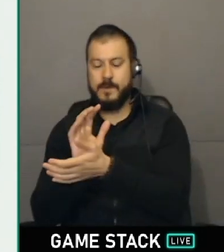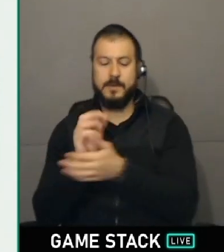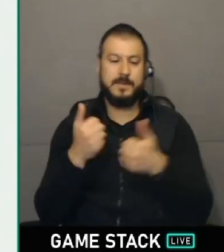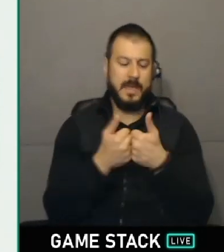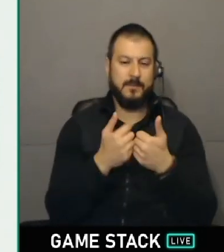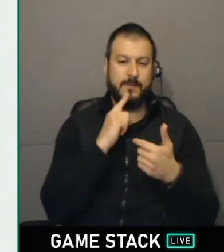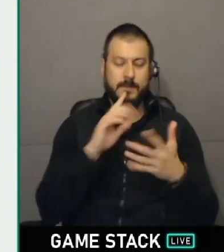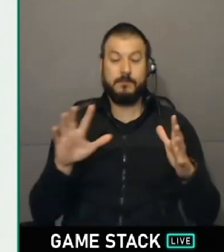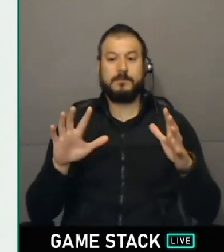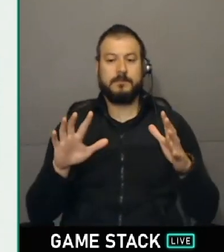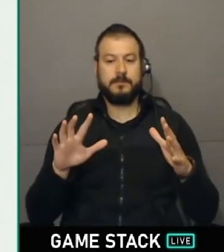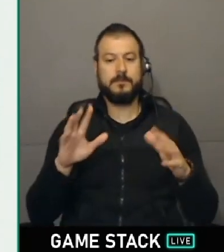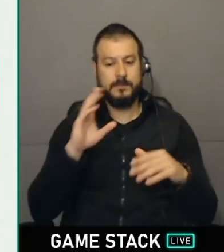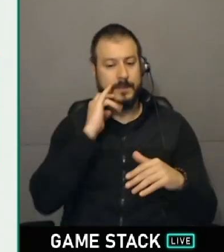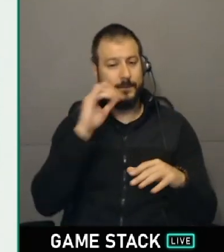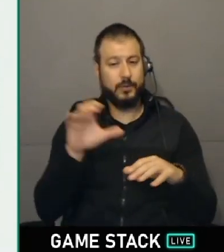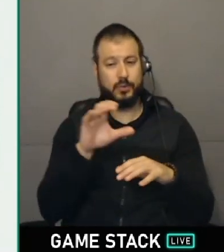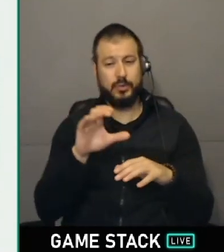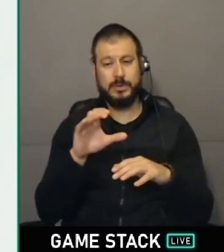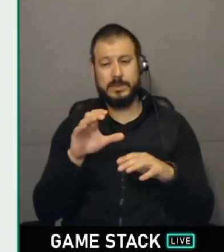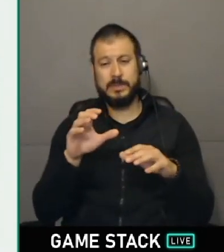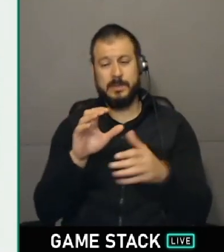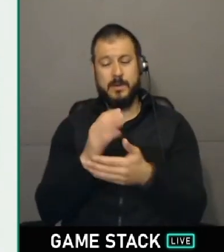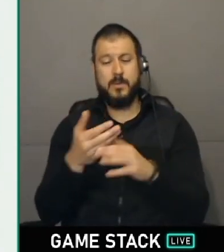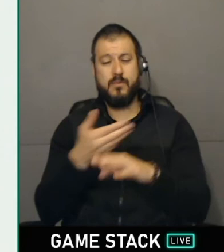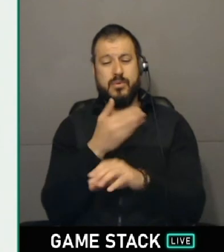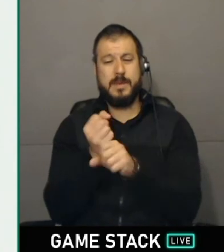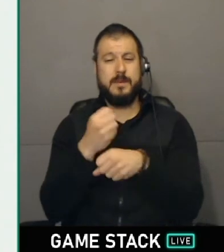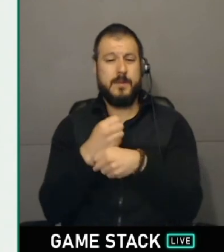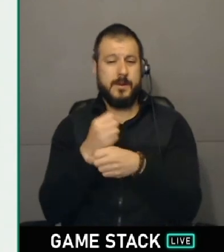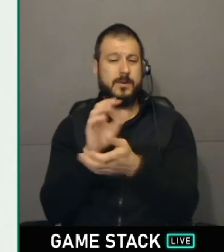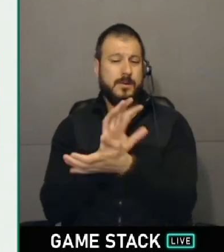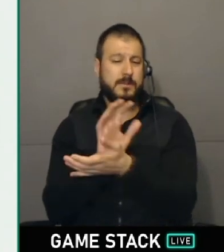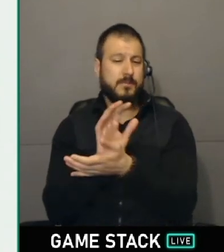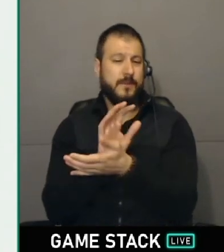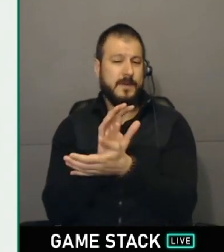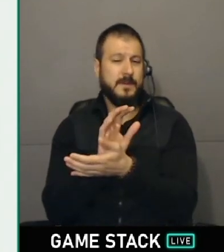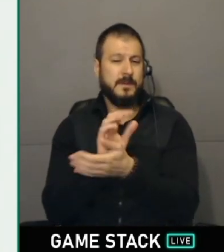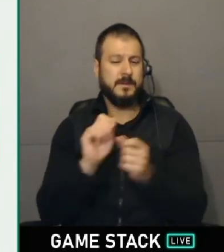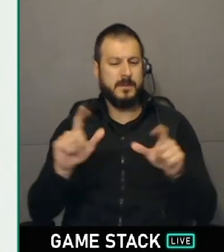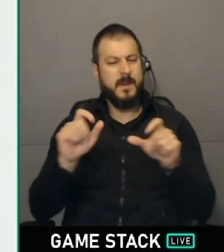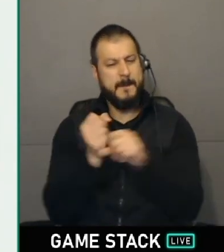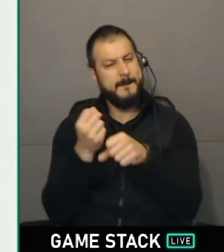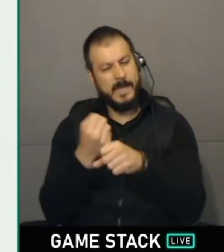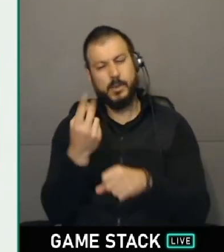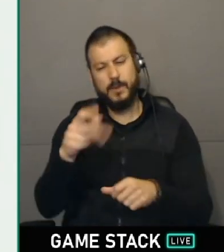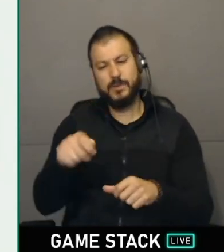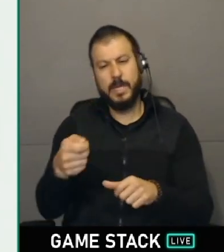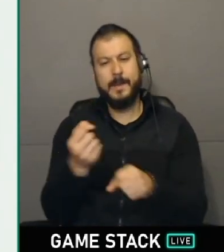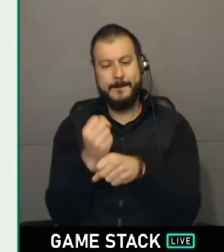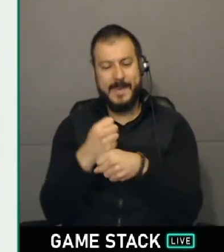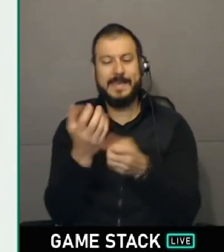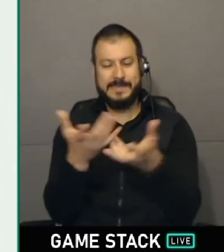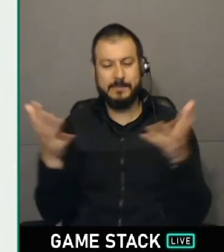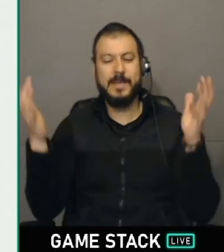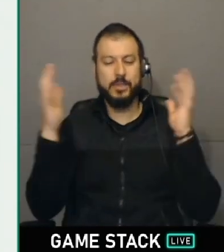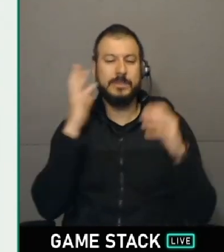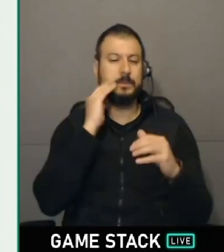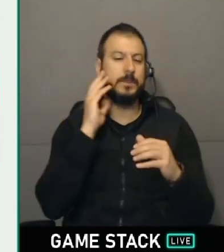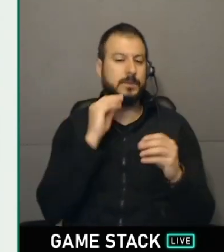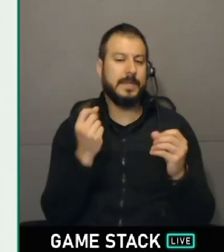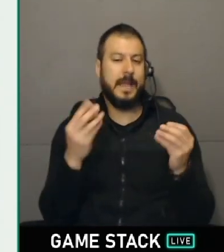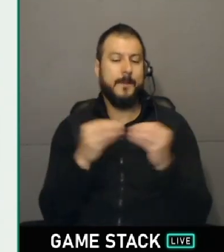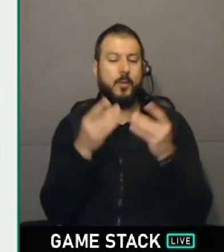going to use pre-rendered cutscene audio, let's make it 12-channel. Make it a spatial experience so it's a lot more